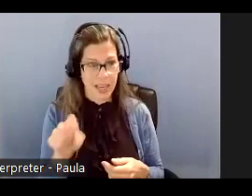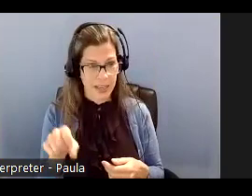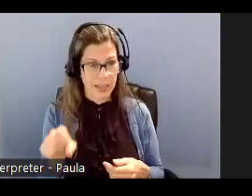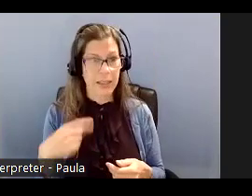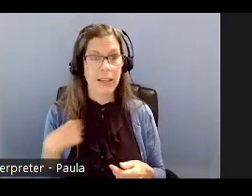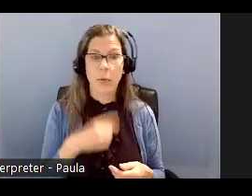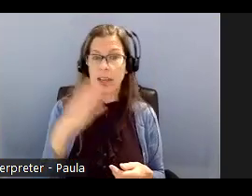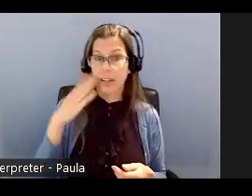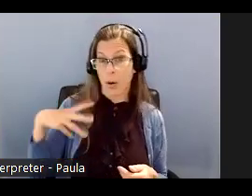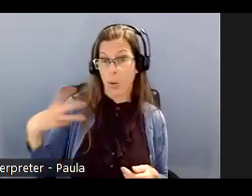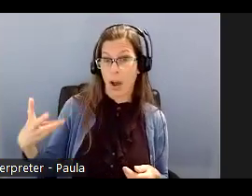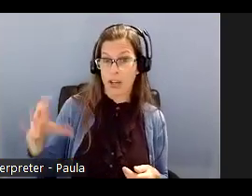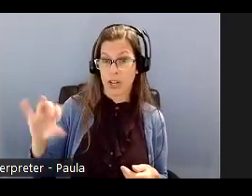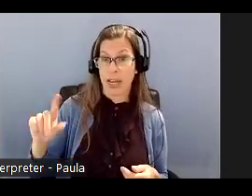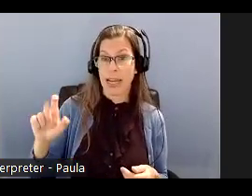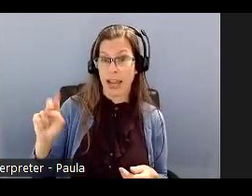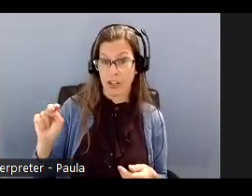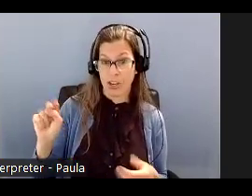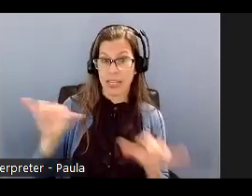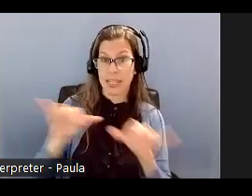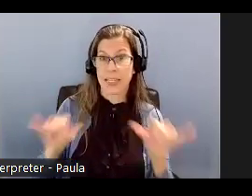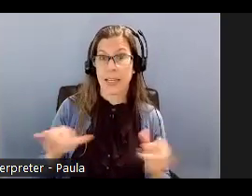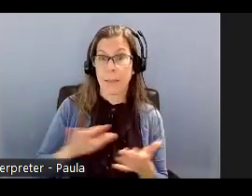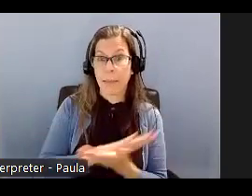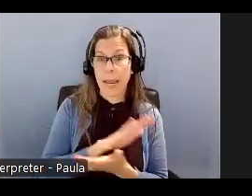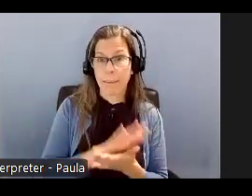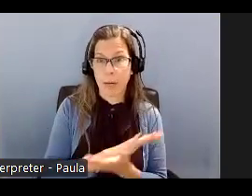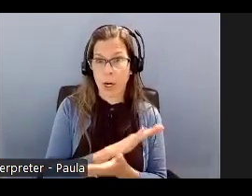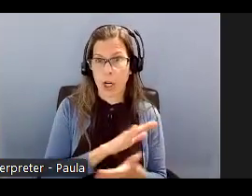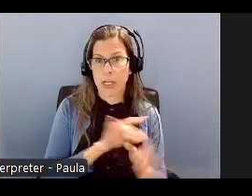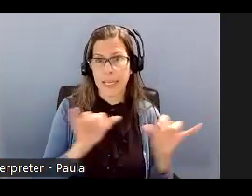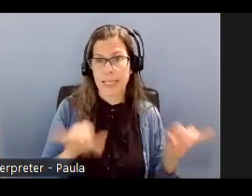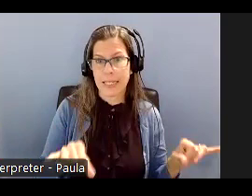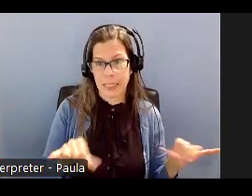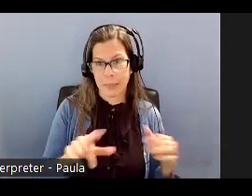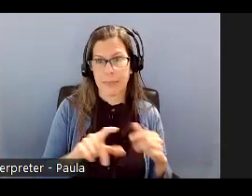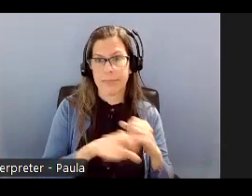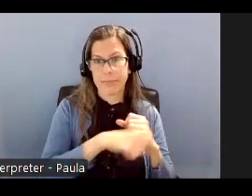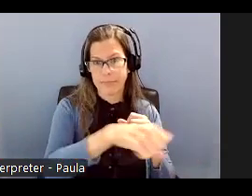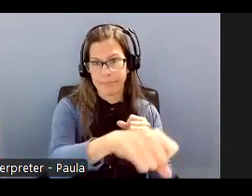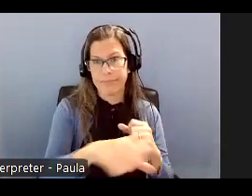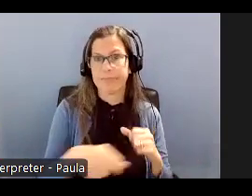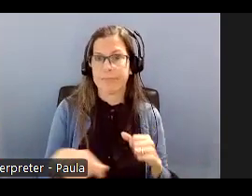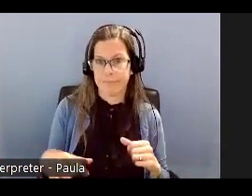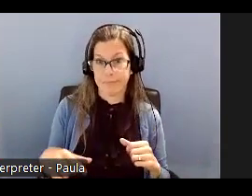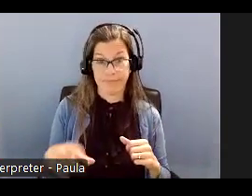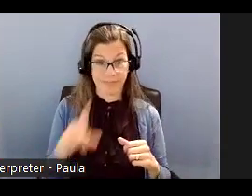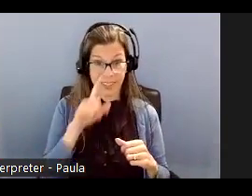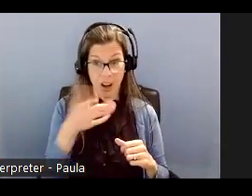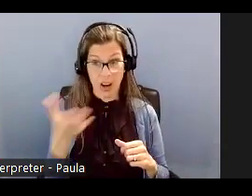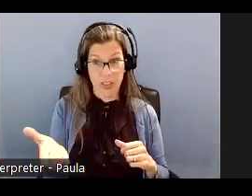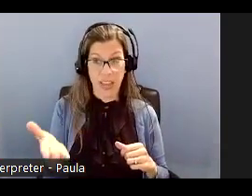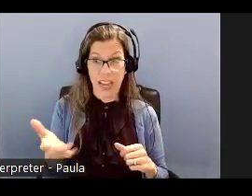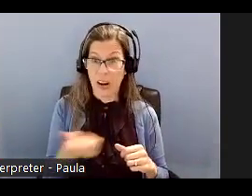know that the Washington Connection System is a paper-based application, and that can take longer. So are there a number of spaces